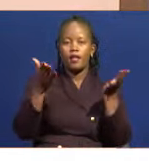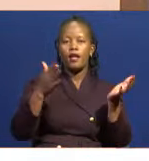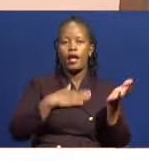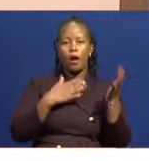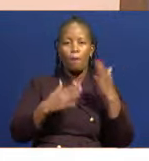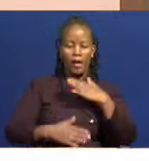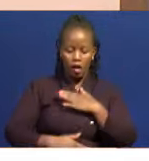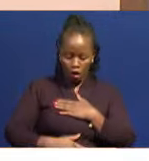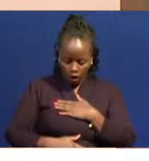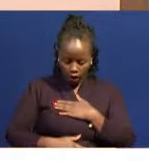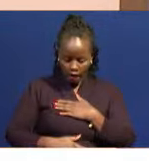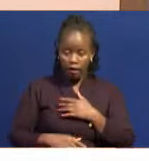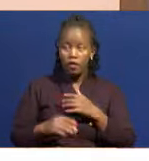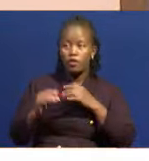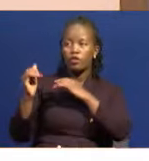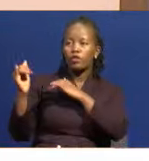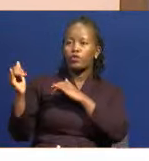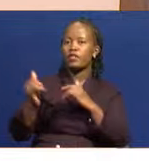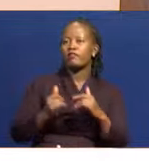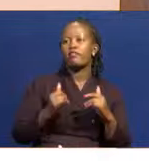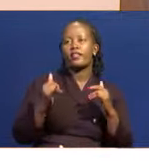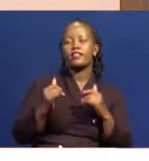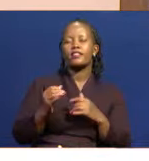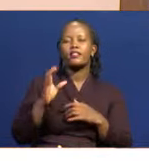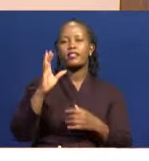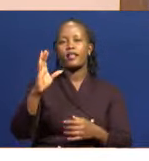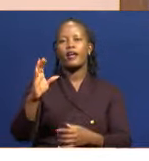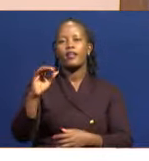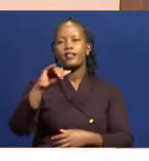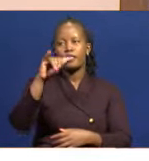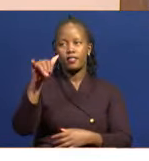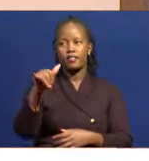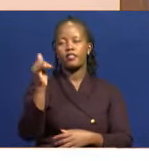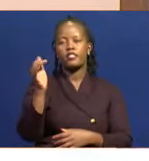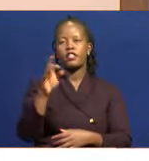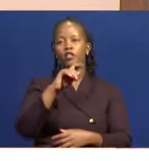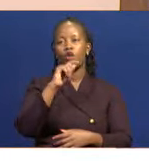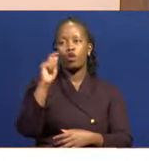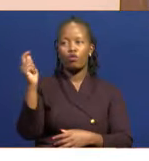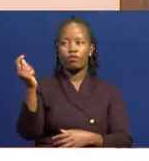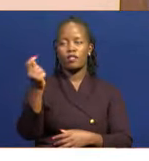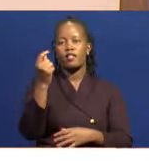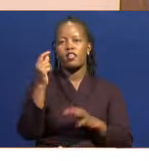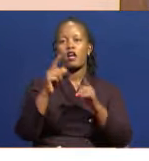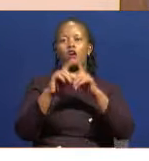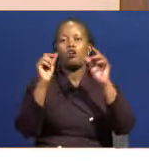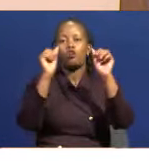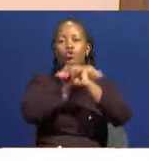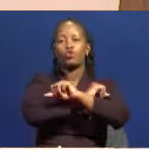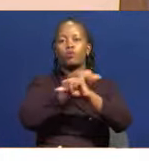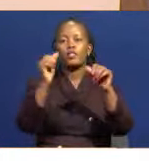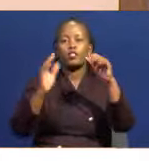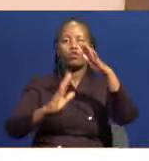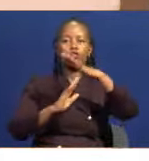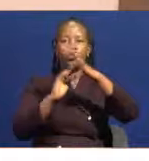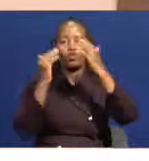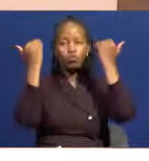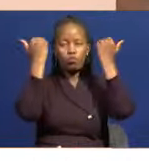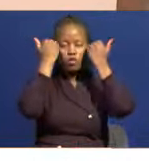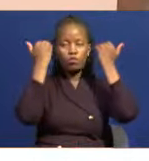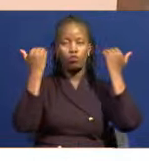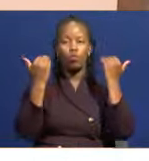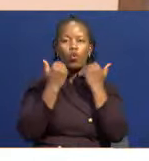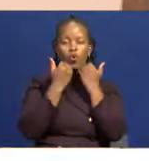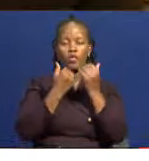to invite the Honorable the Chief Justice of the Republic of Kenya and the President of the Supreme Court of Kenya